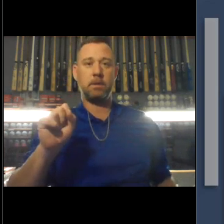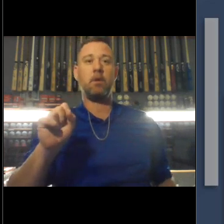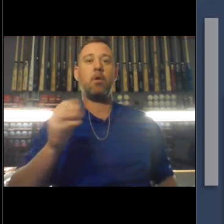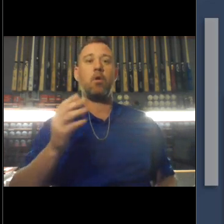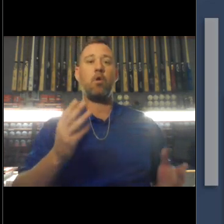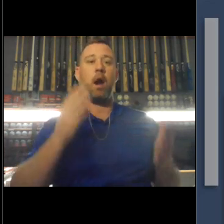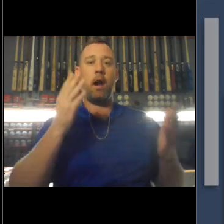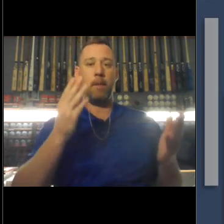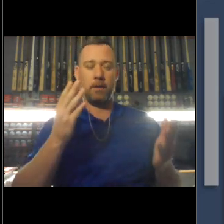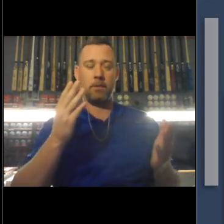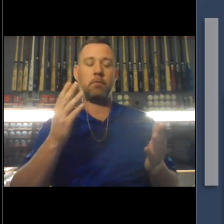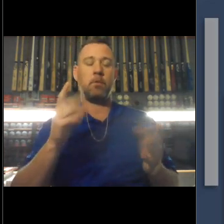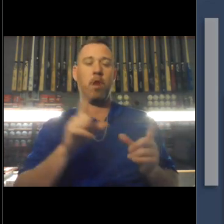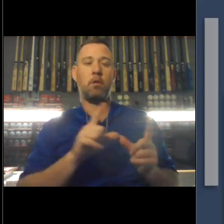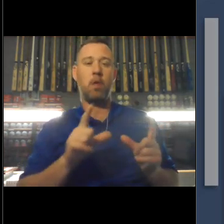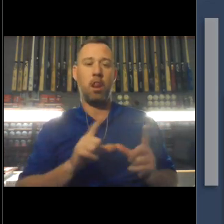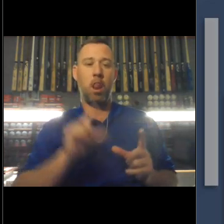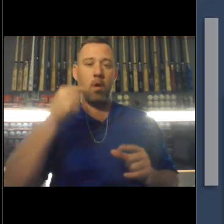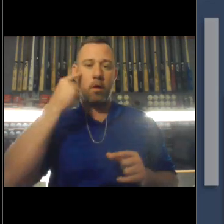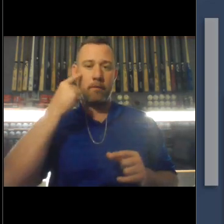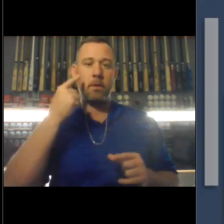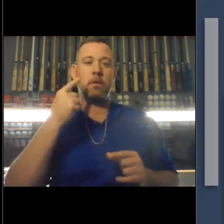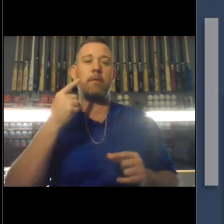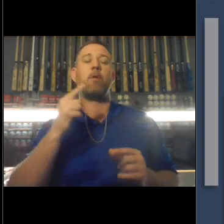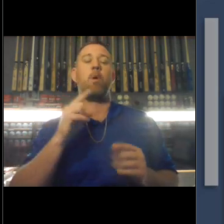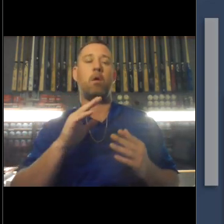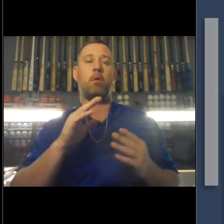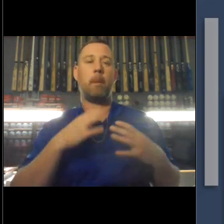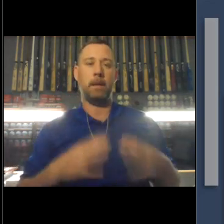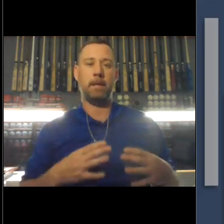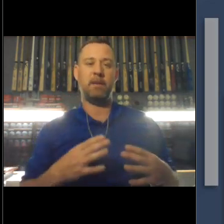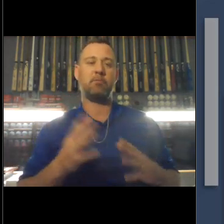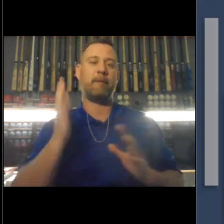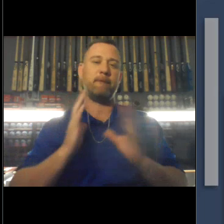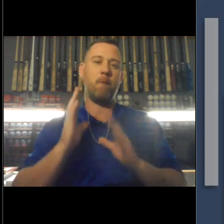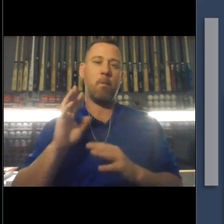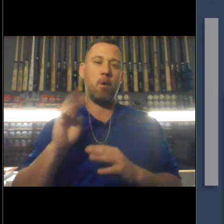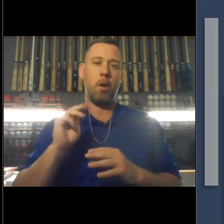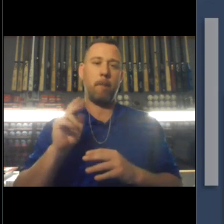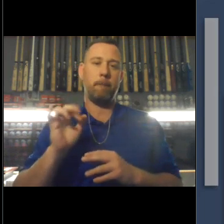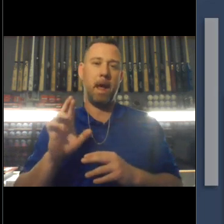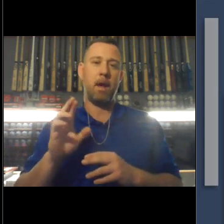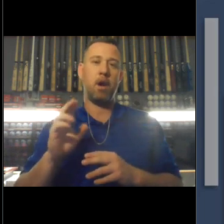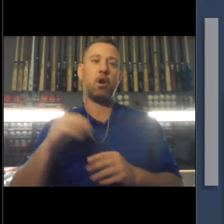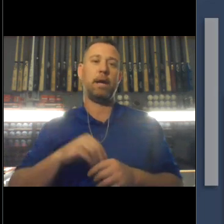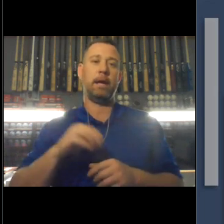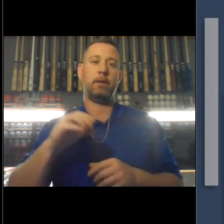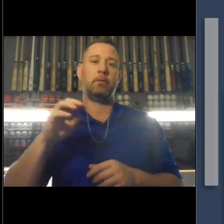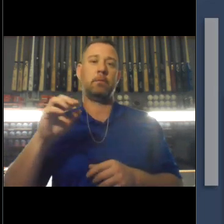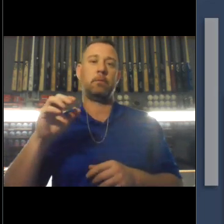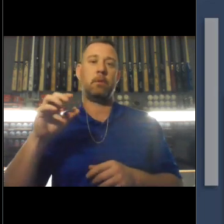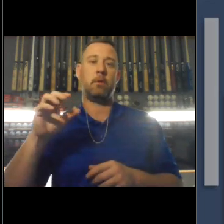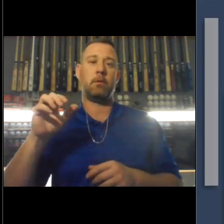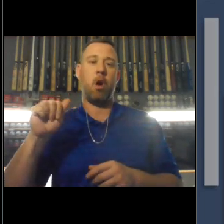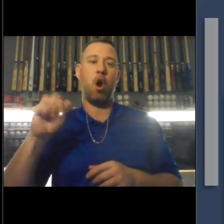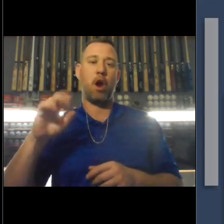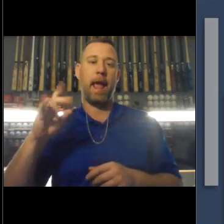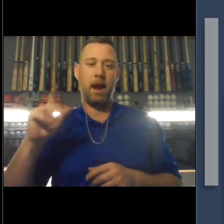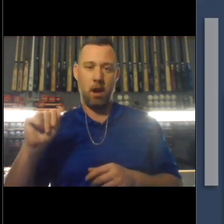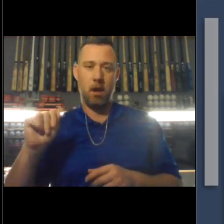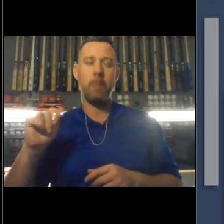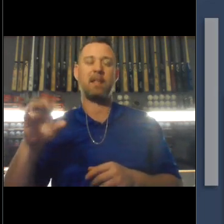the Road Charge Technical Advisory Committee and was the former mayor of Arcata in Humboldt County, has retired, and staff would